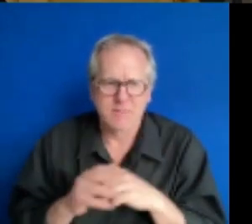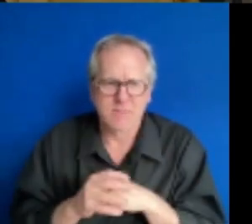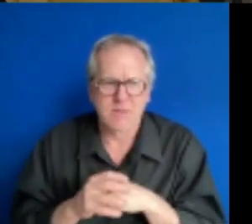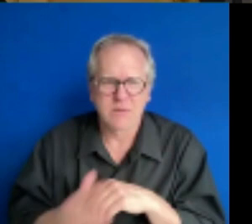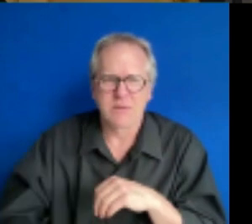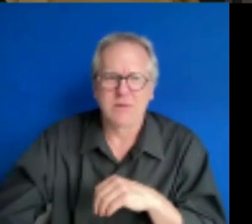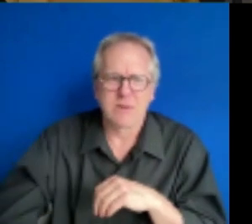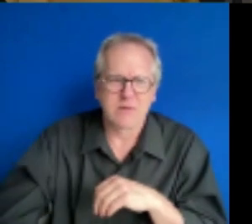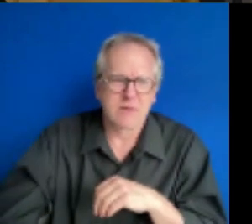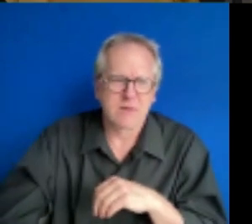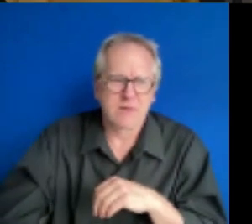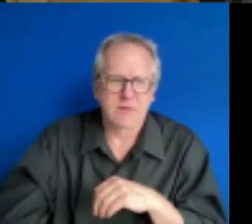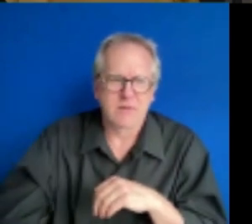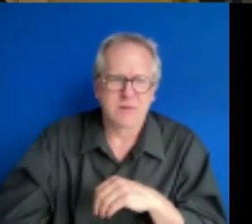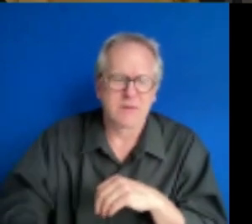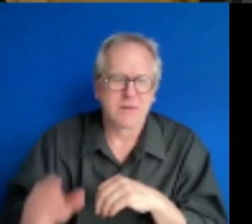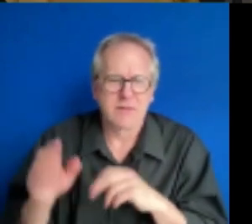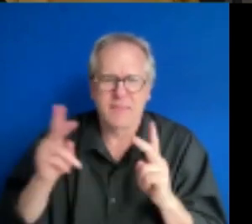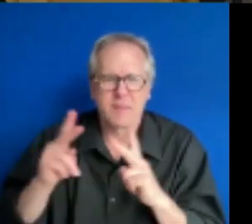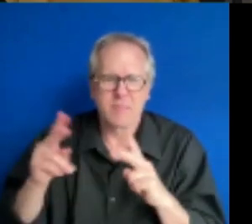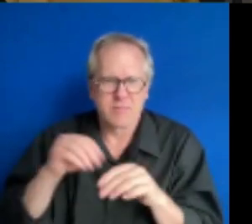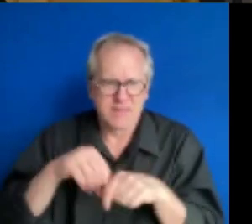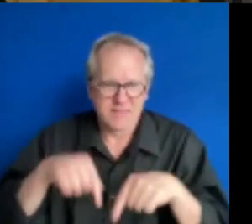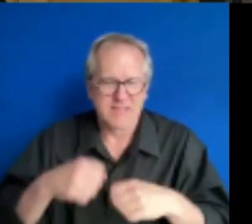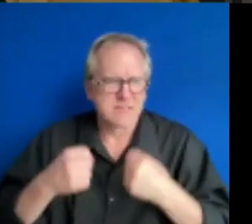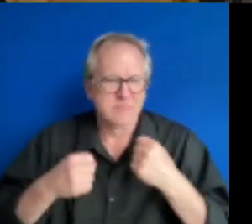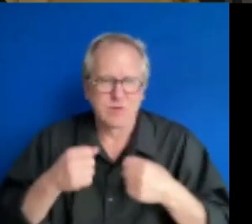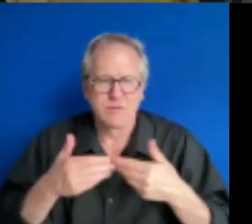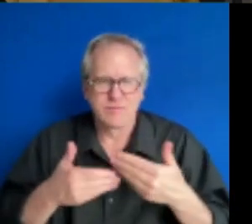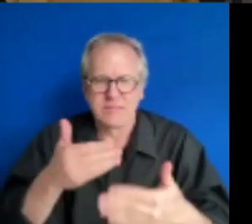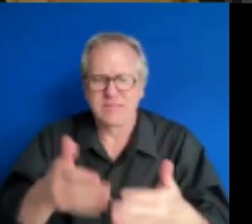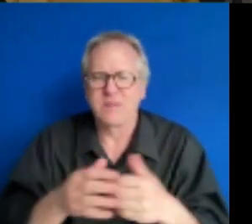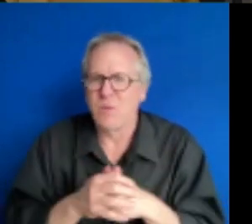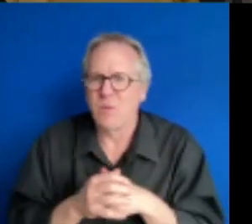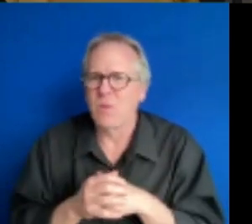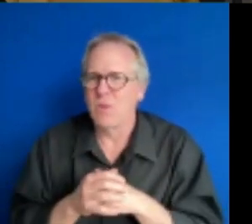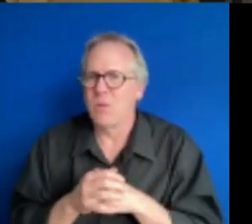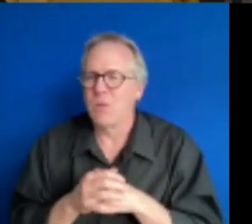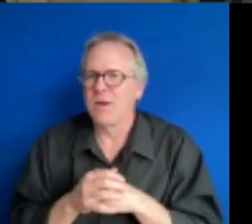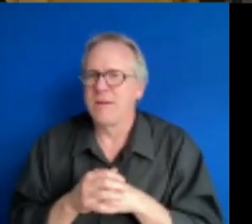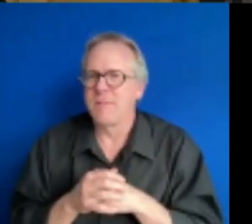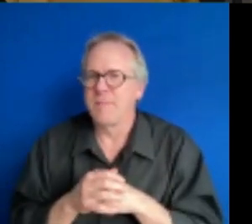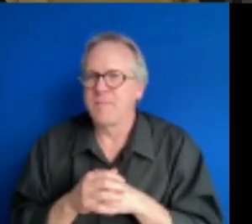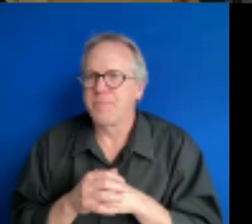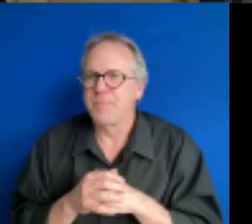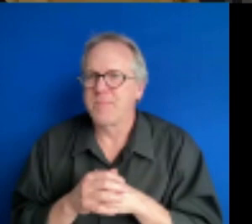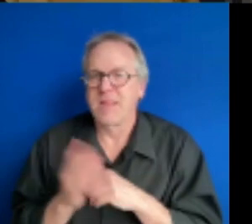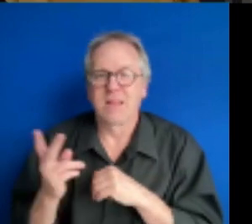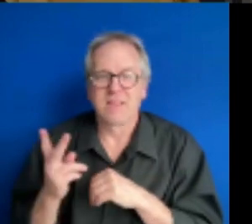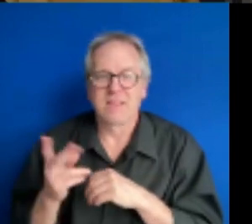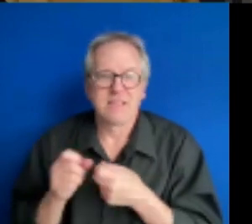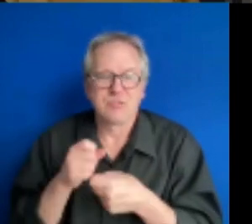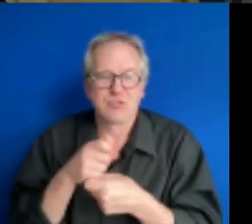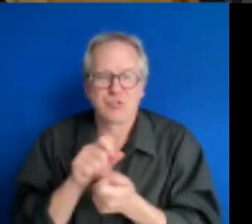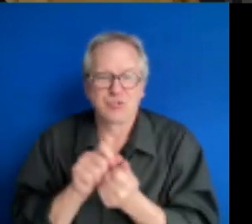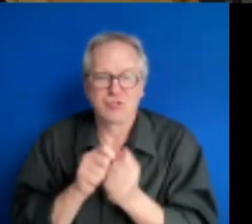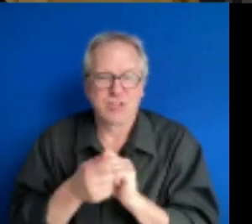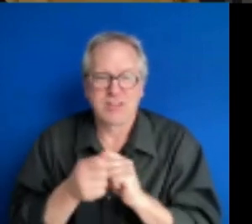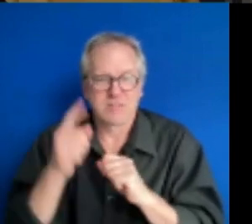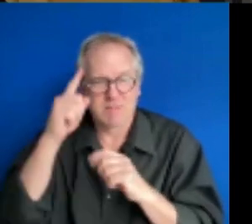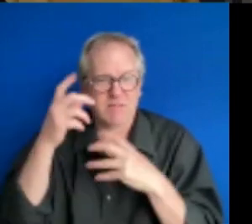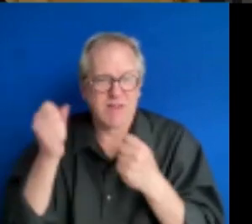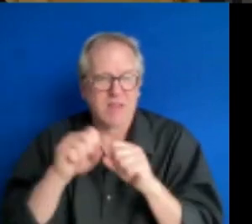the movement. Folks in the movement. Change the mental health system. Who changed the mental health system.